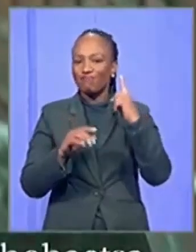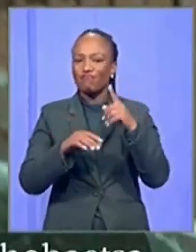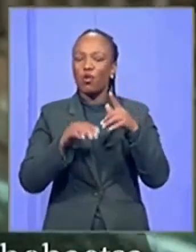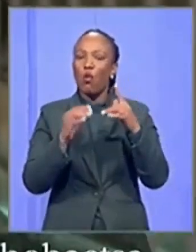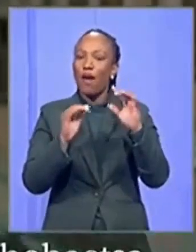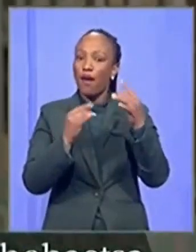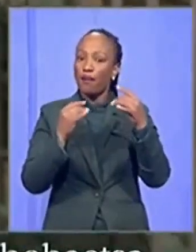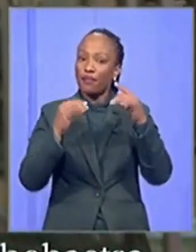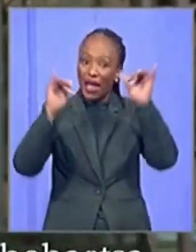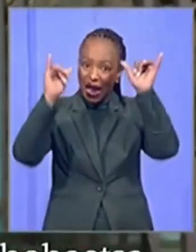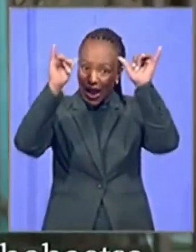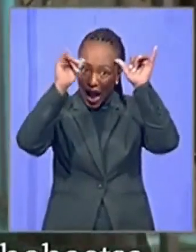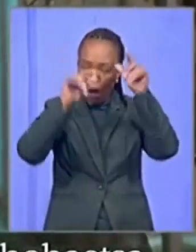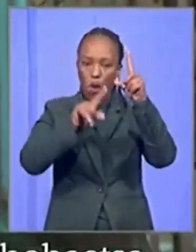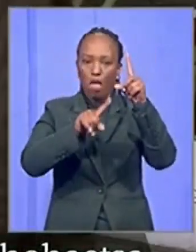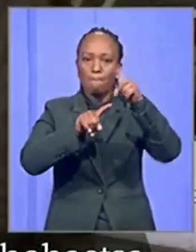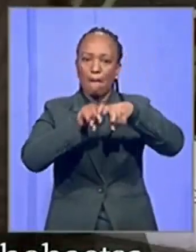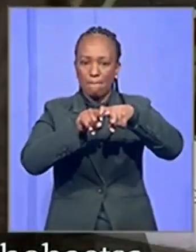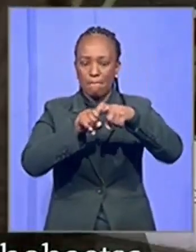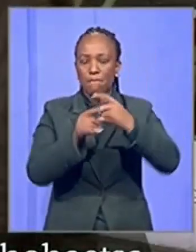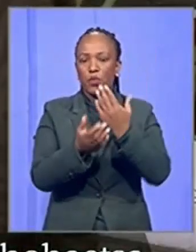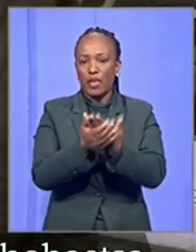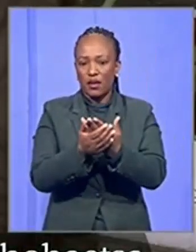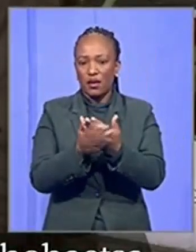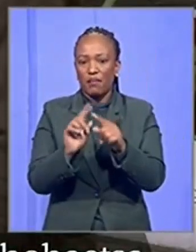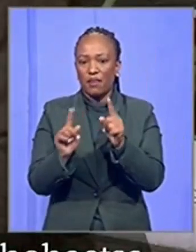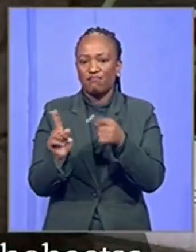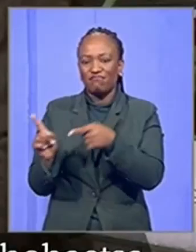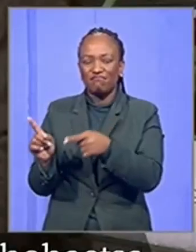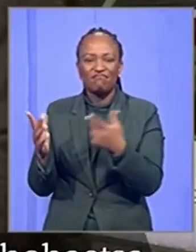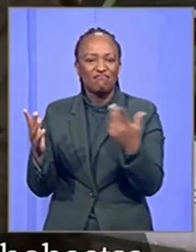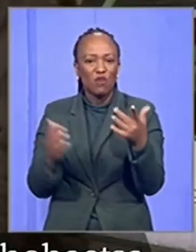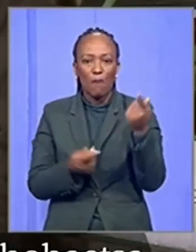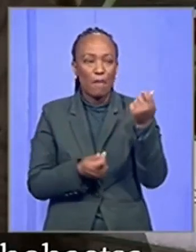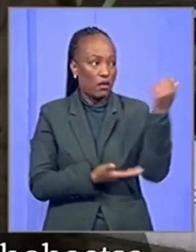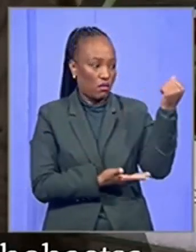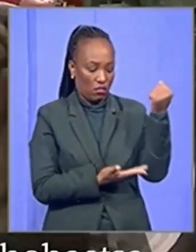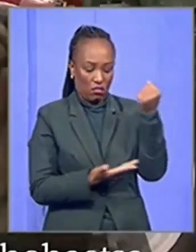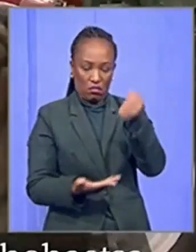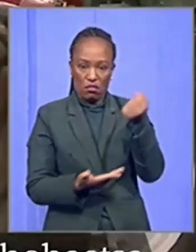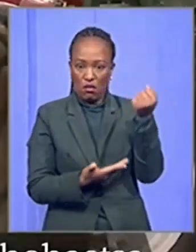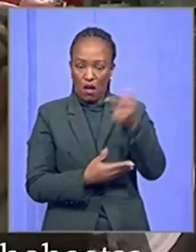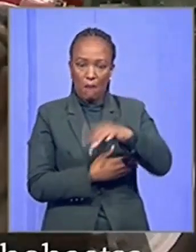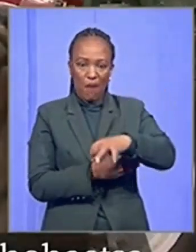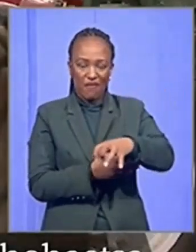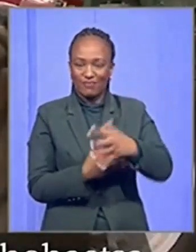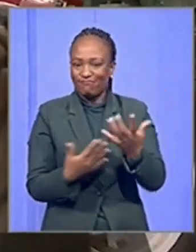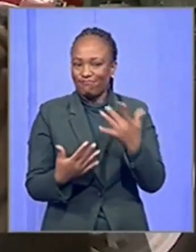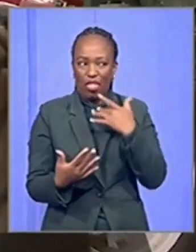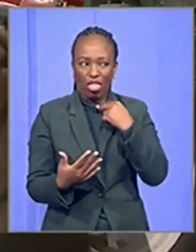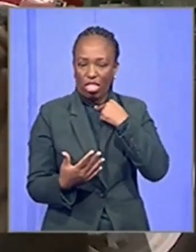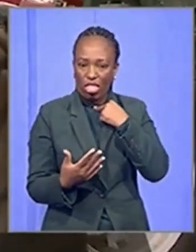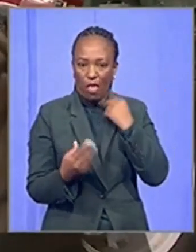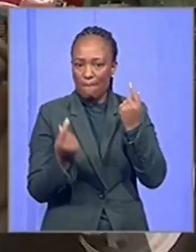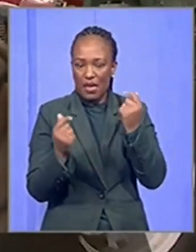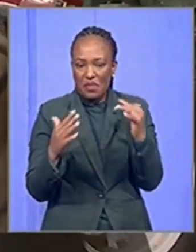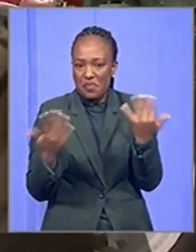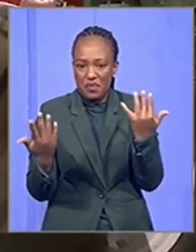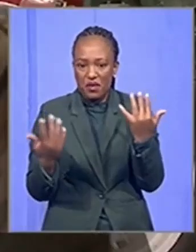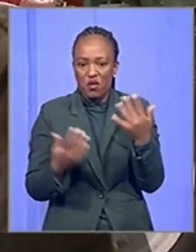wa Ditsobotla wa re kgwetlhokgolo ya ona ke go sa tlamelweng ka matlole ke puso ya province. Re dirile boikuelo go lefapheng